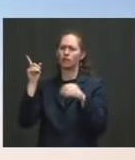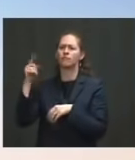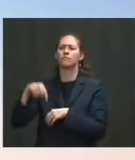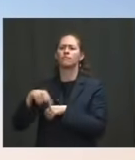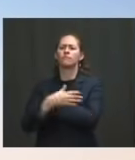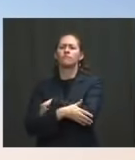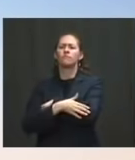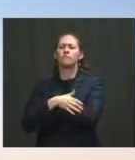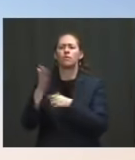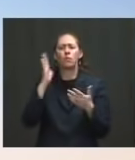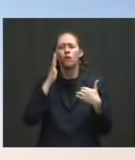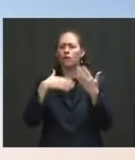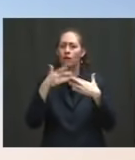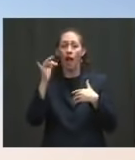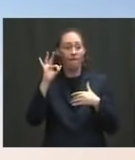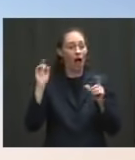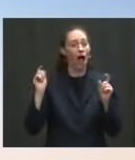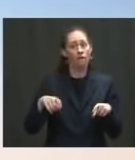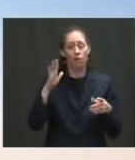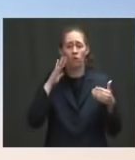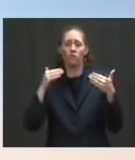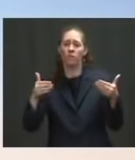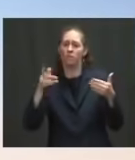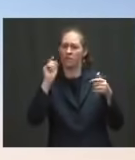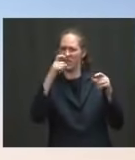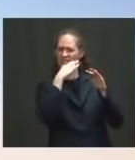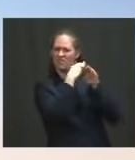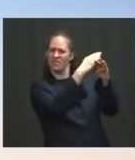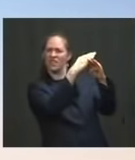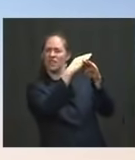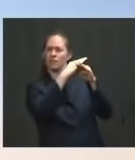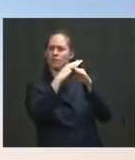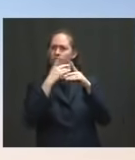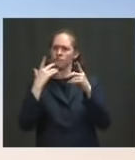its people and its critical infrastructure. So this was an example of